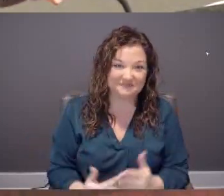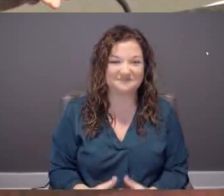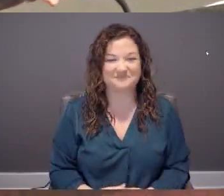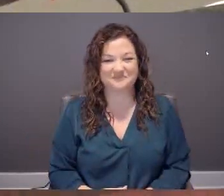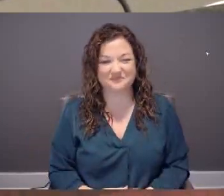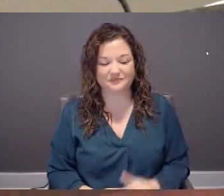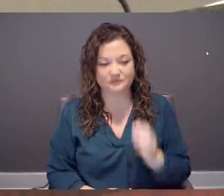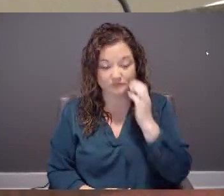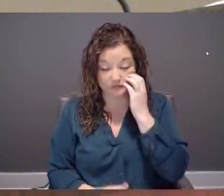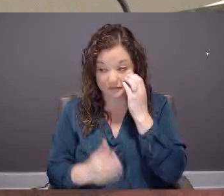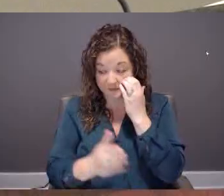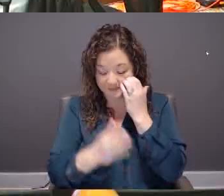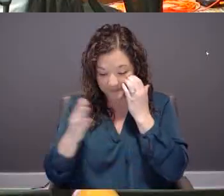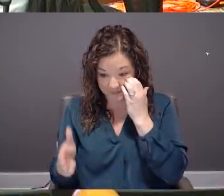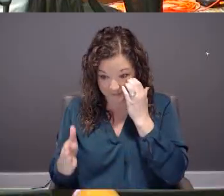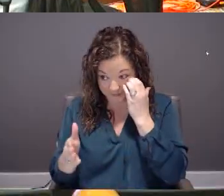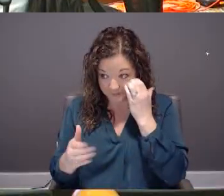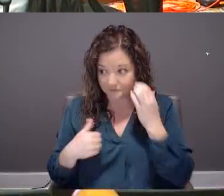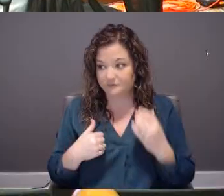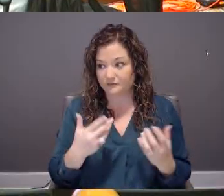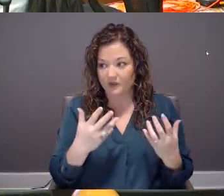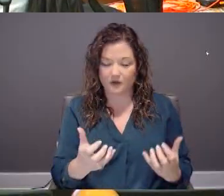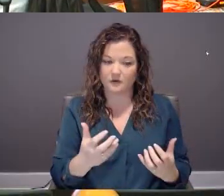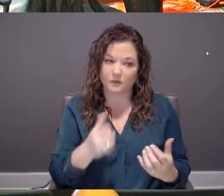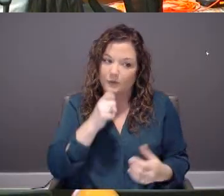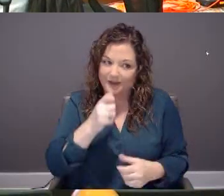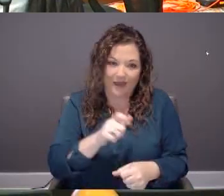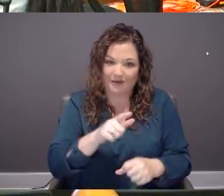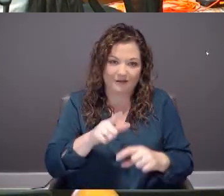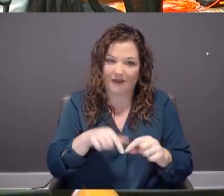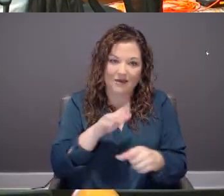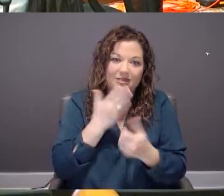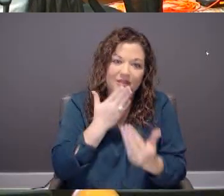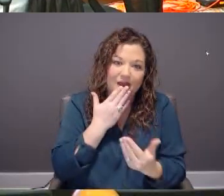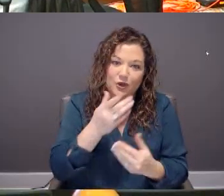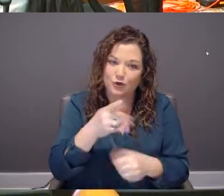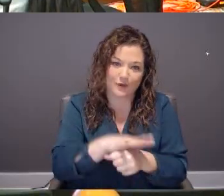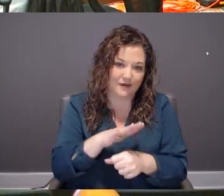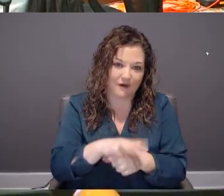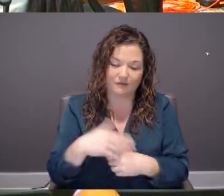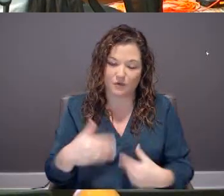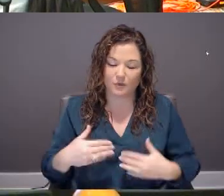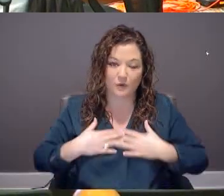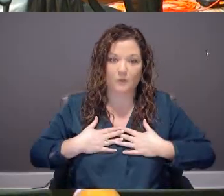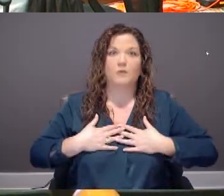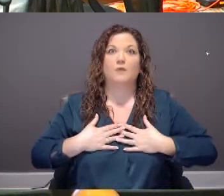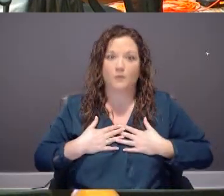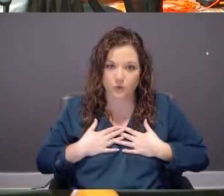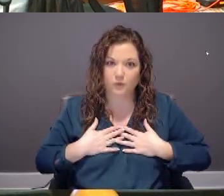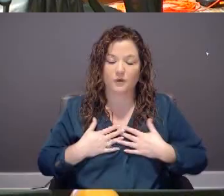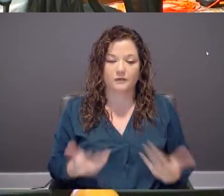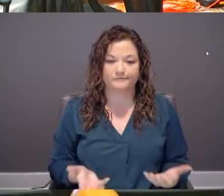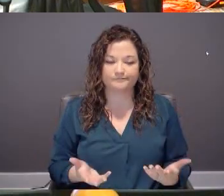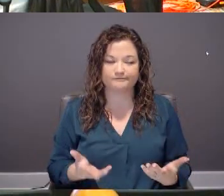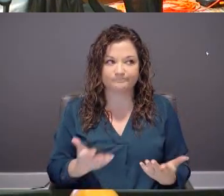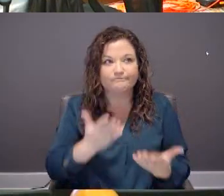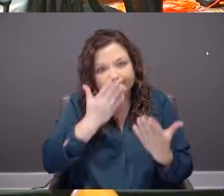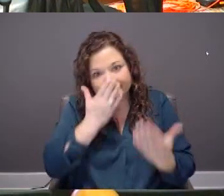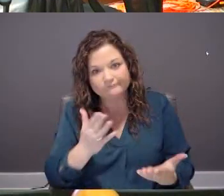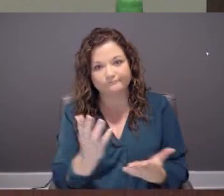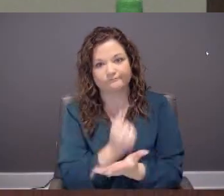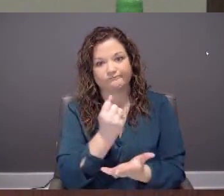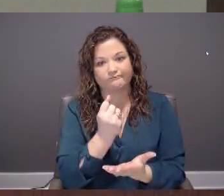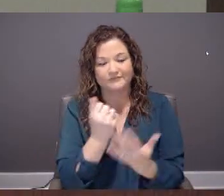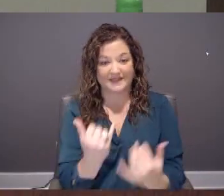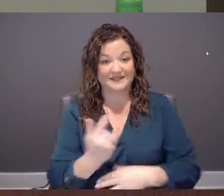I'll just say that we don't thank you enough because we can't thank you enough. So, but I'm glad that we have this opportunity here today, and from the